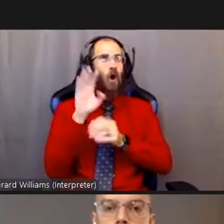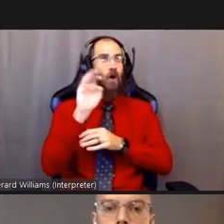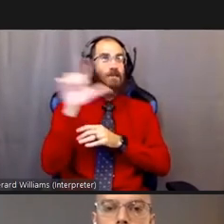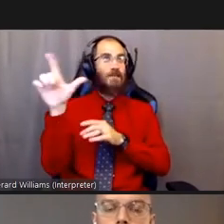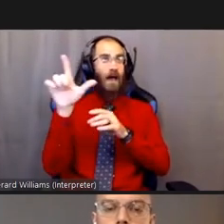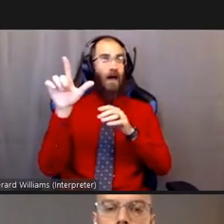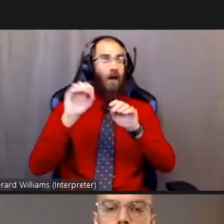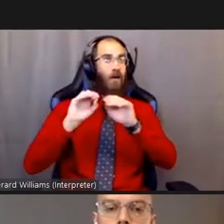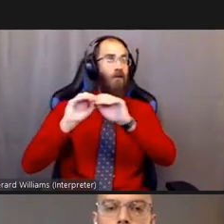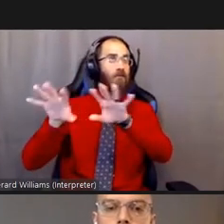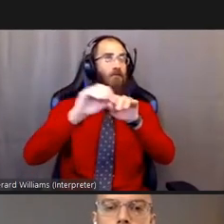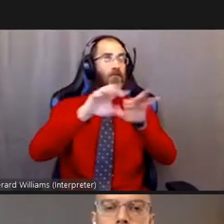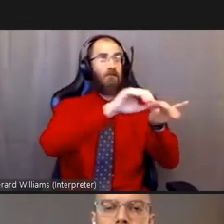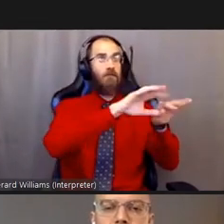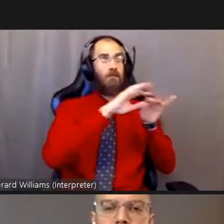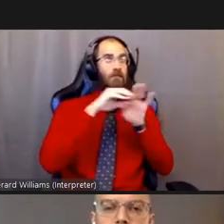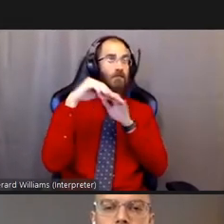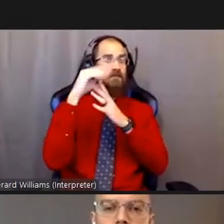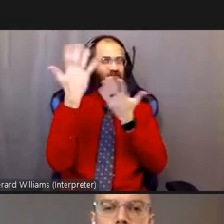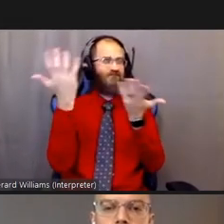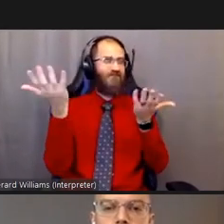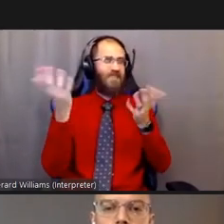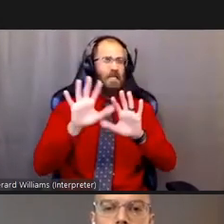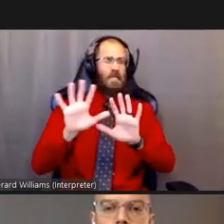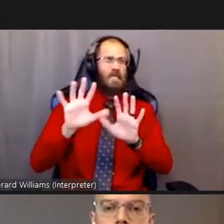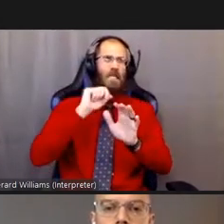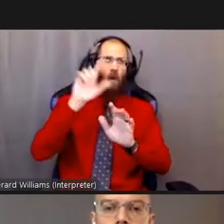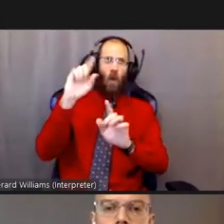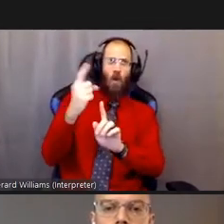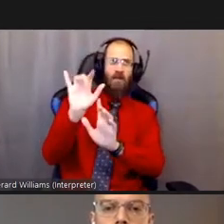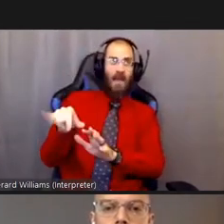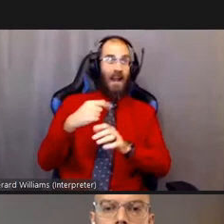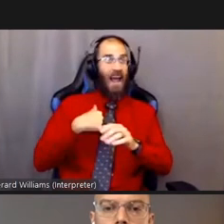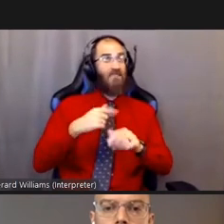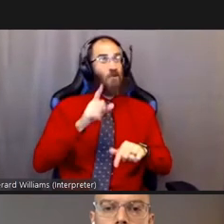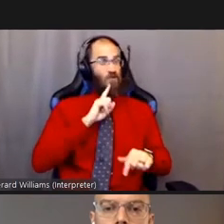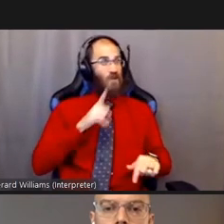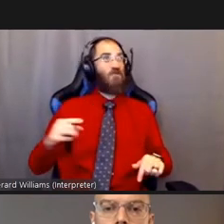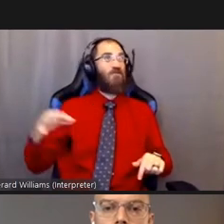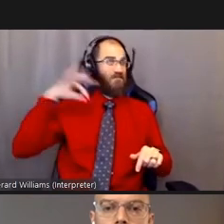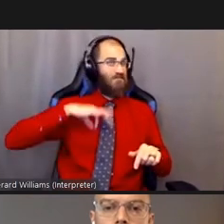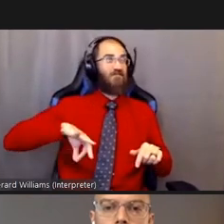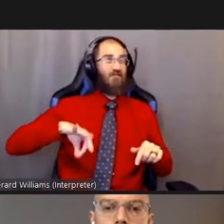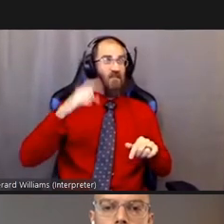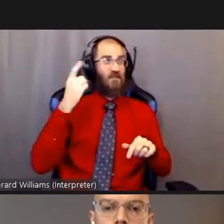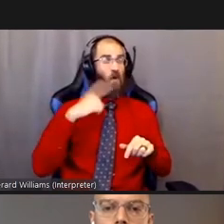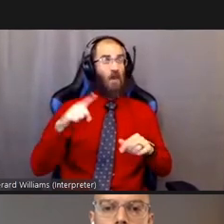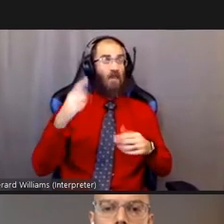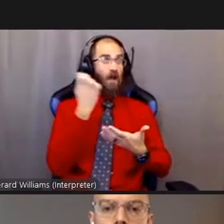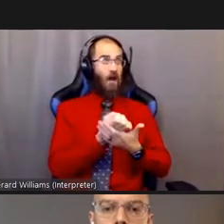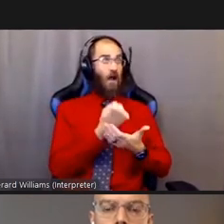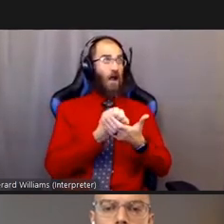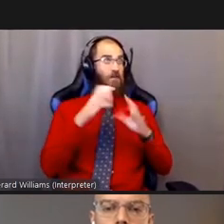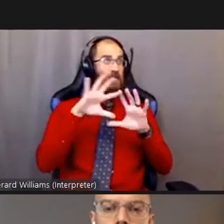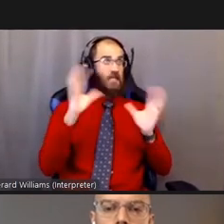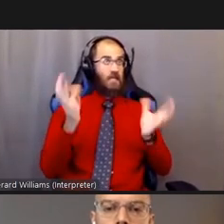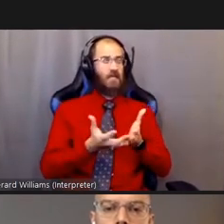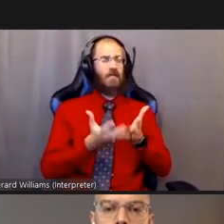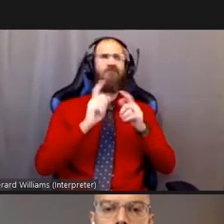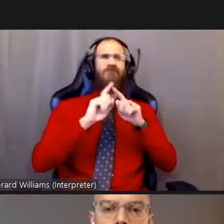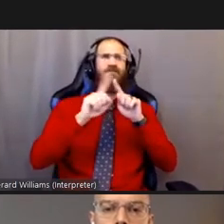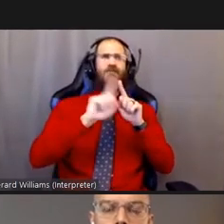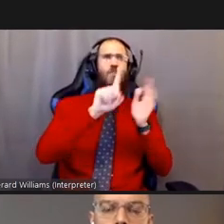a real potential beneficial impact for our economy at large. Different studies estimate that there